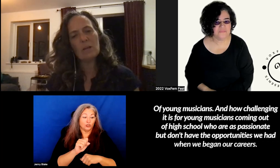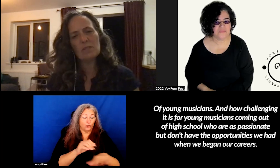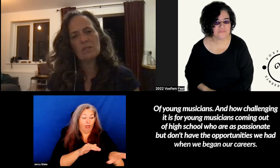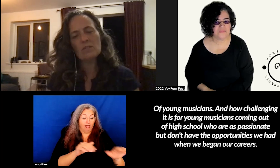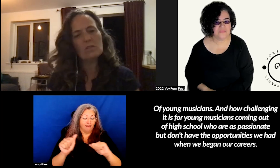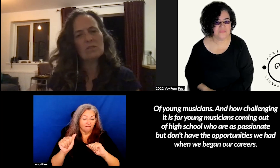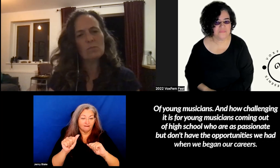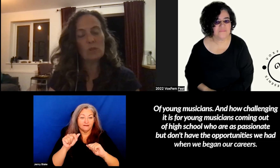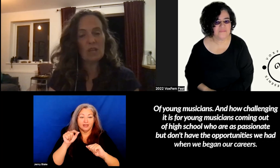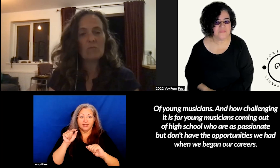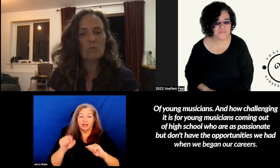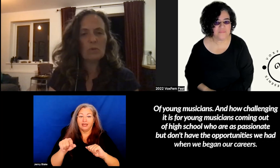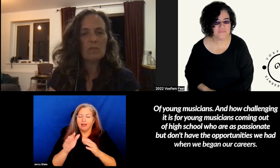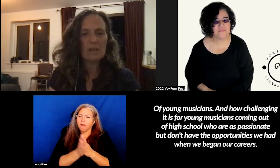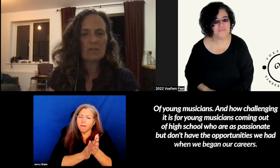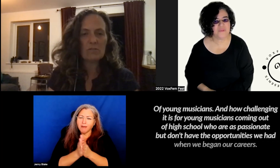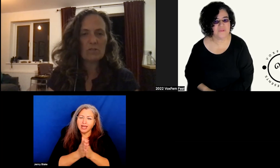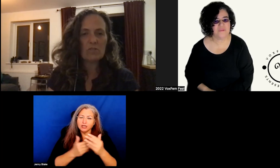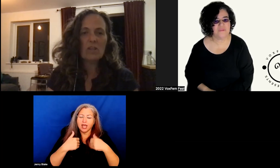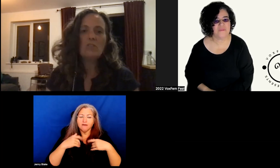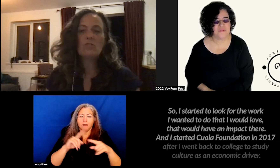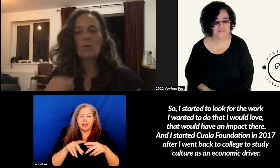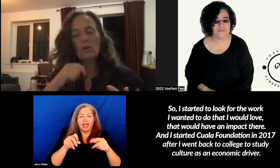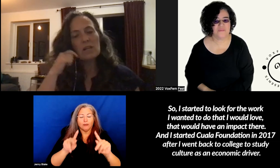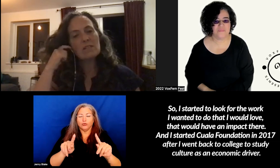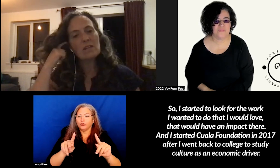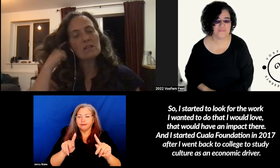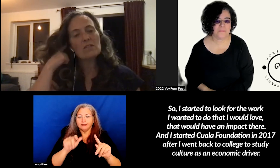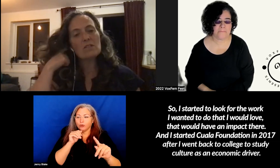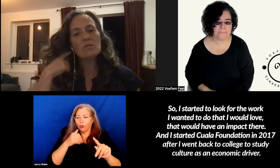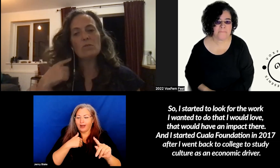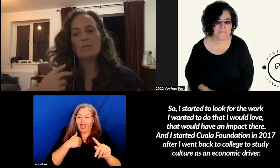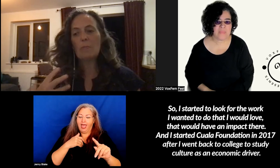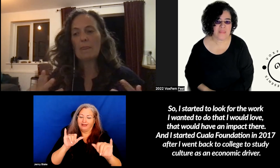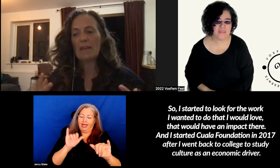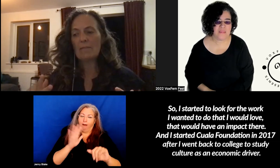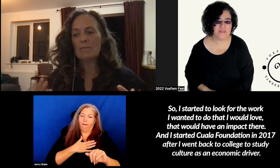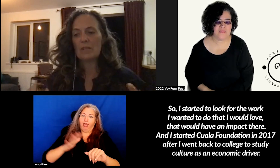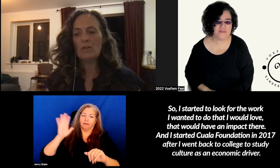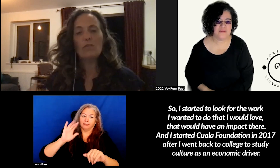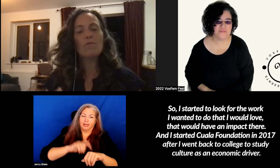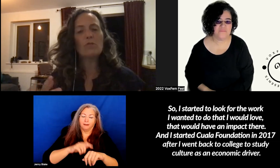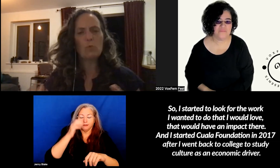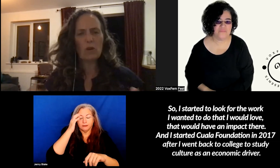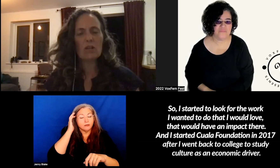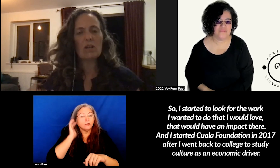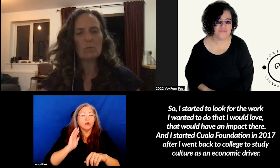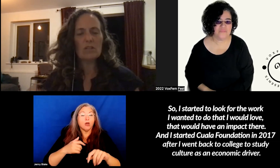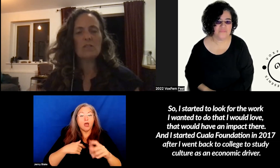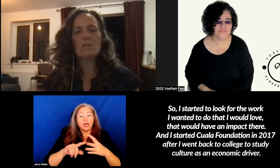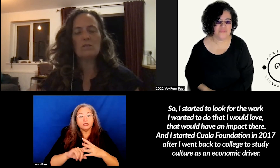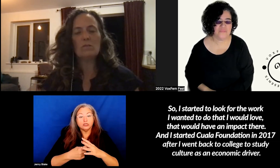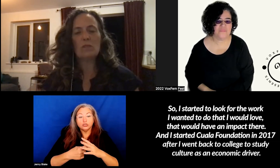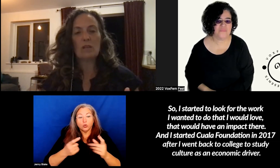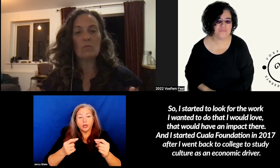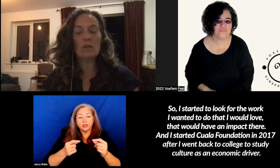have the opportunities we had when we began our careers. Yes. So I started to look for the work I wanted